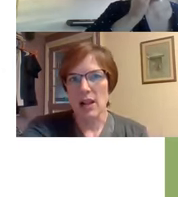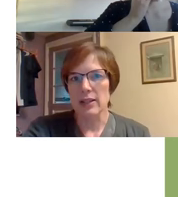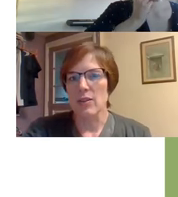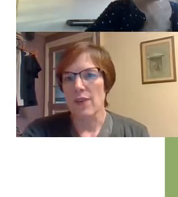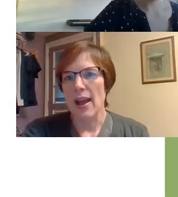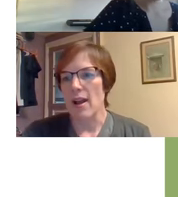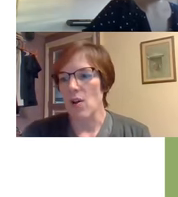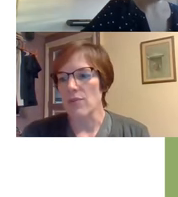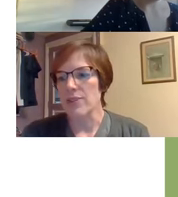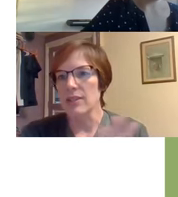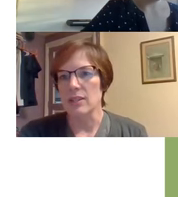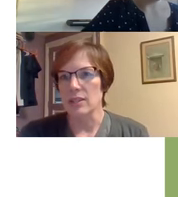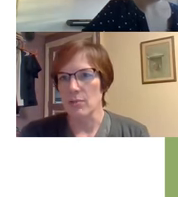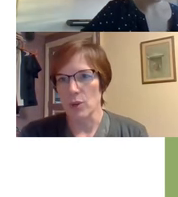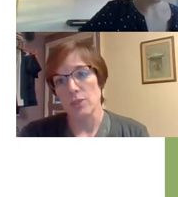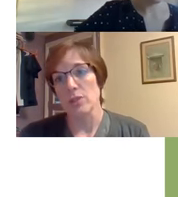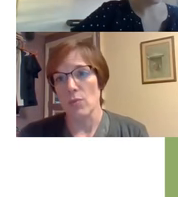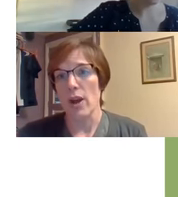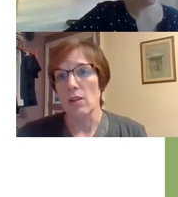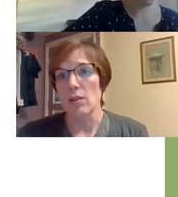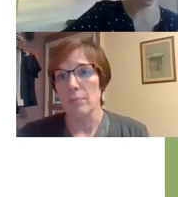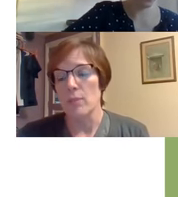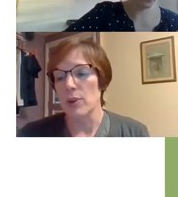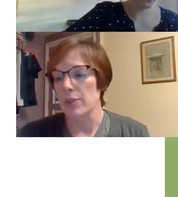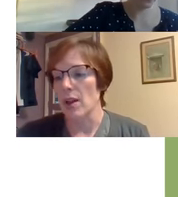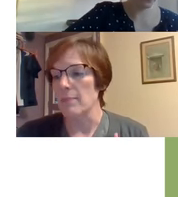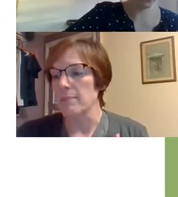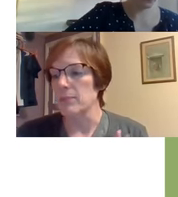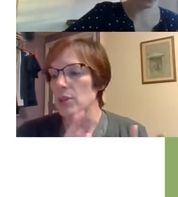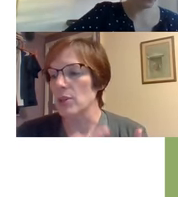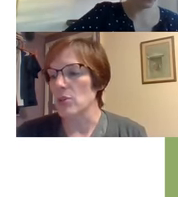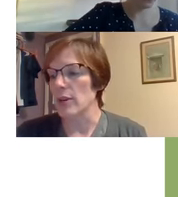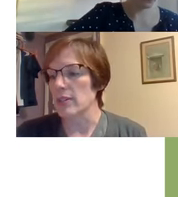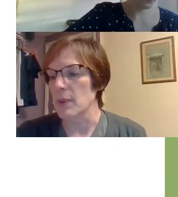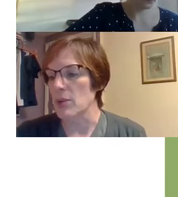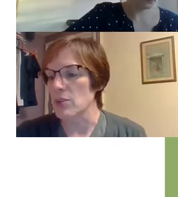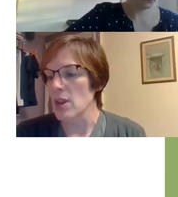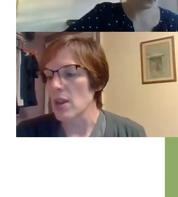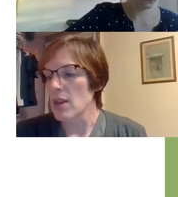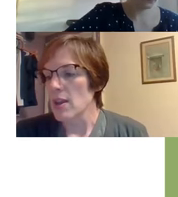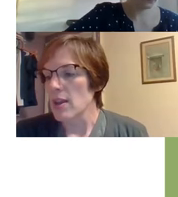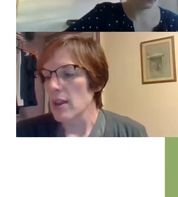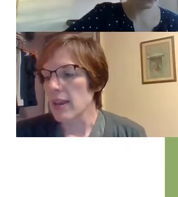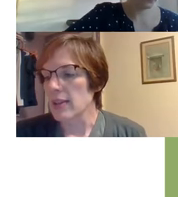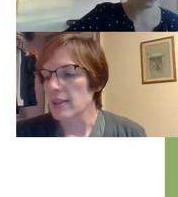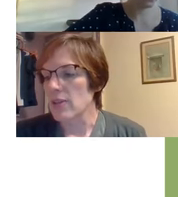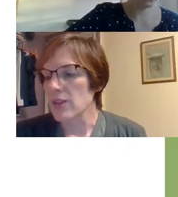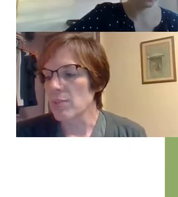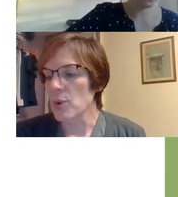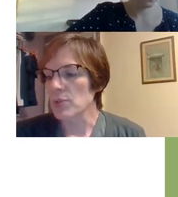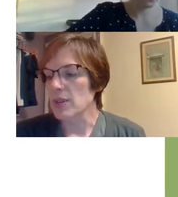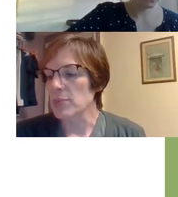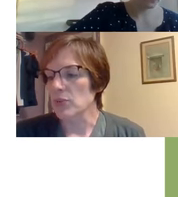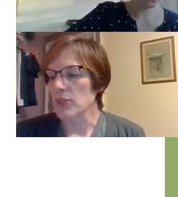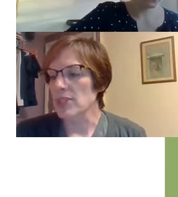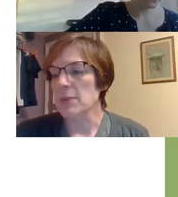that's kind of how this system works as well with neurotransmitters. And there are